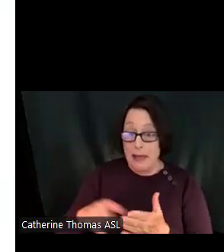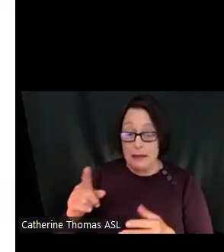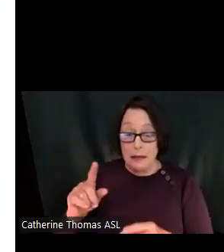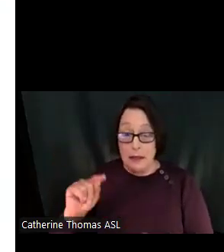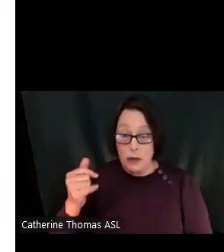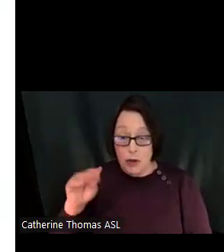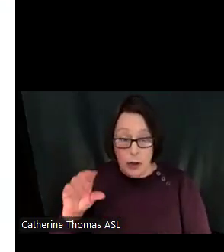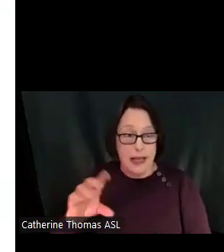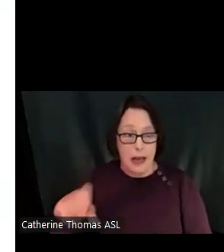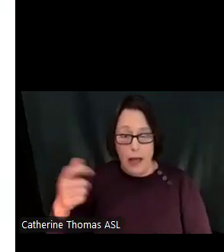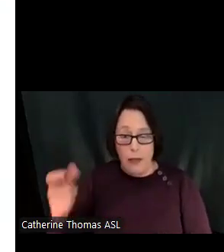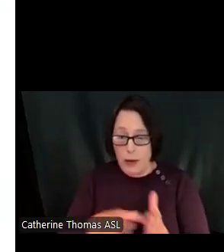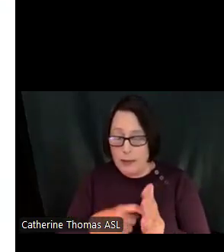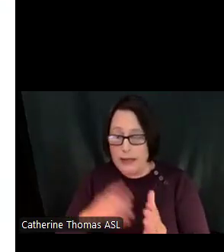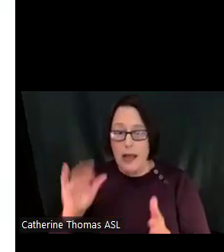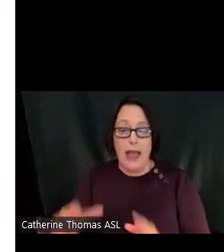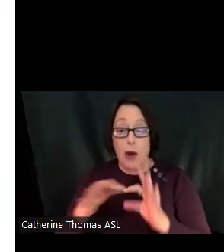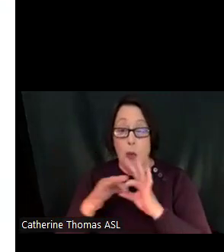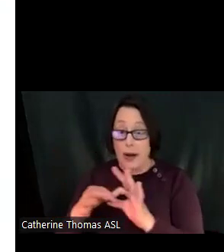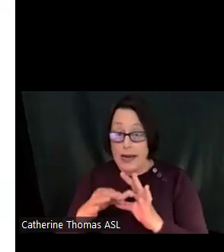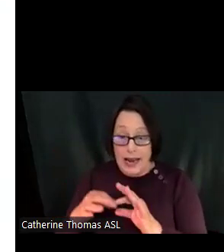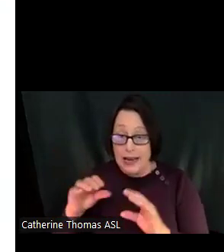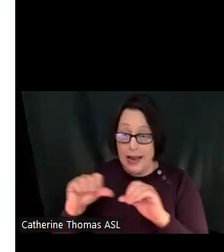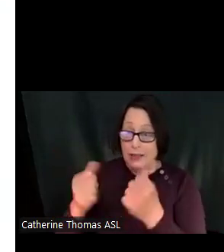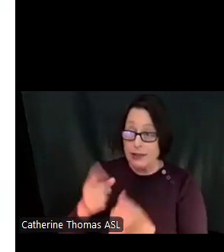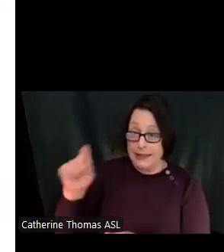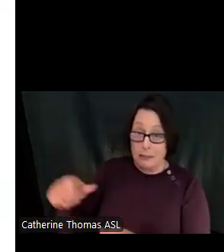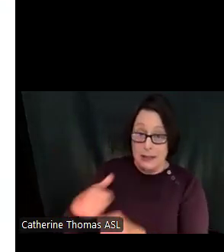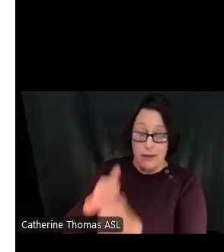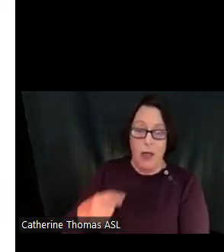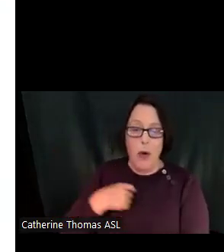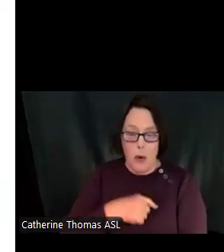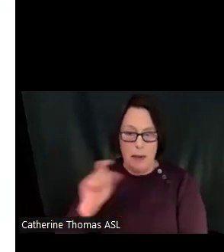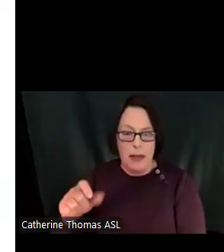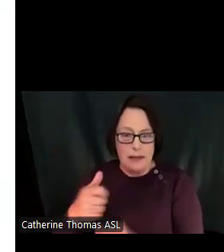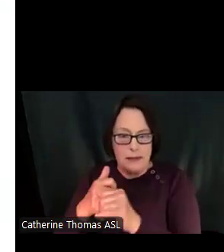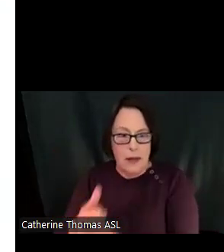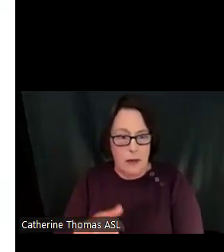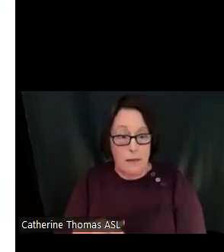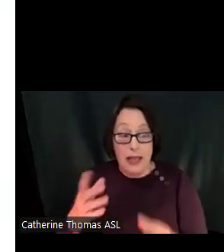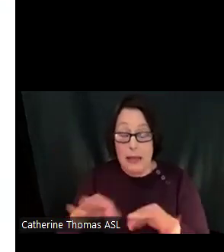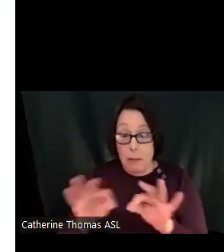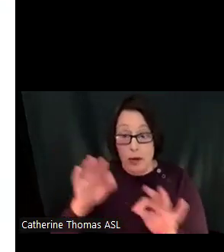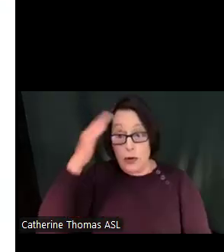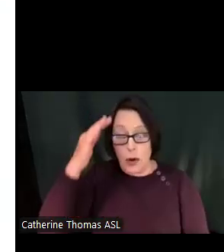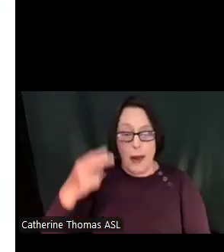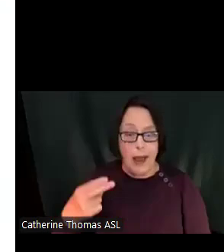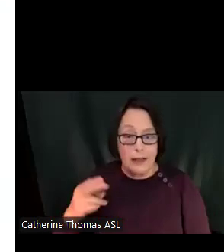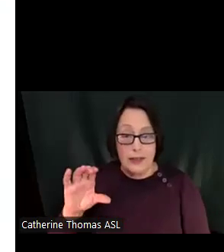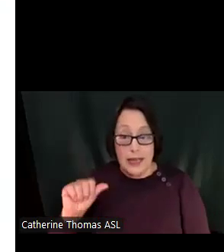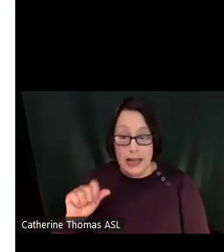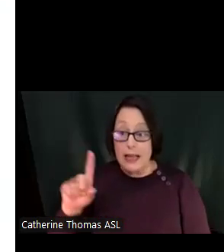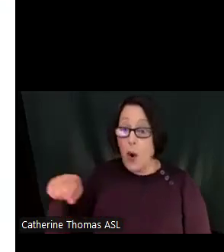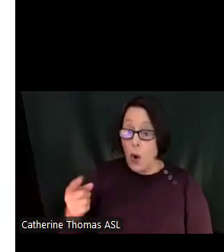the state or contracted coordinating entities must comply with. It is important to note that HCA is only permitted